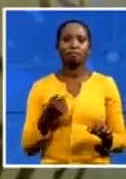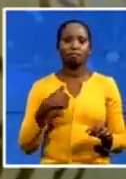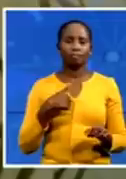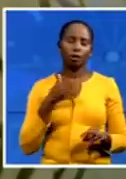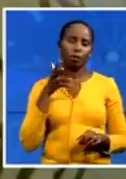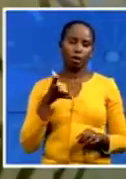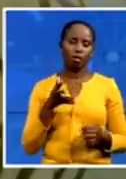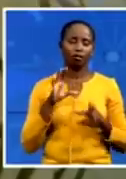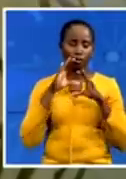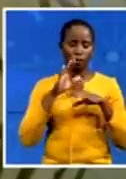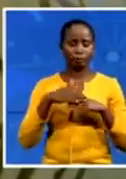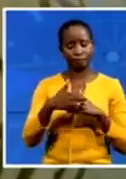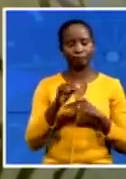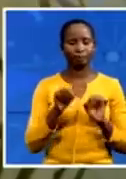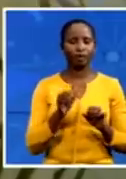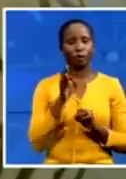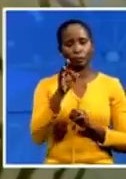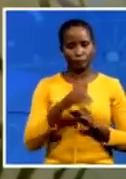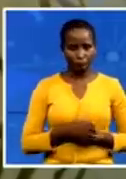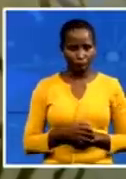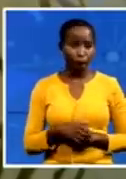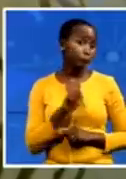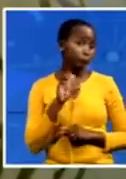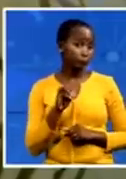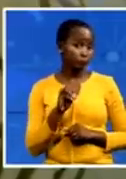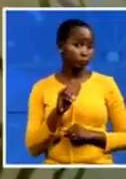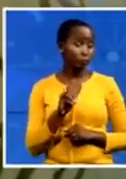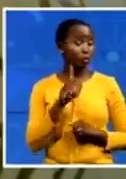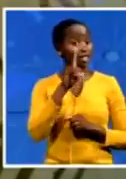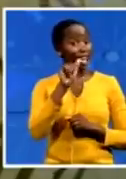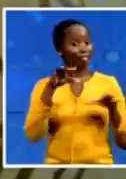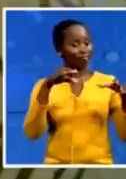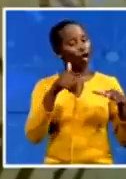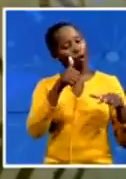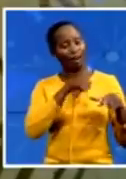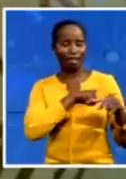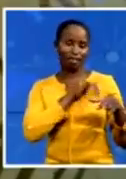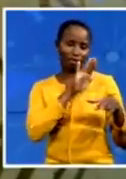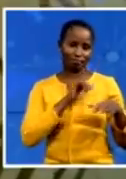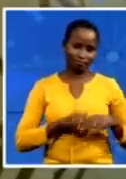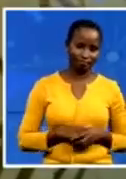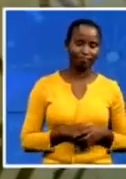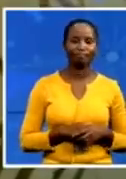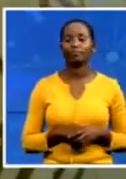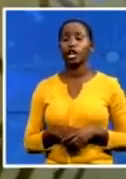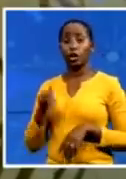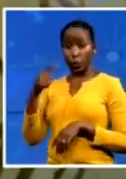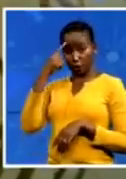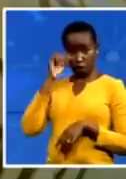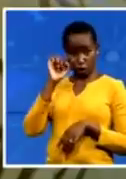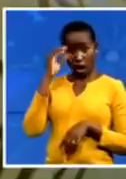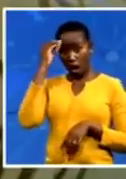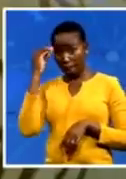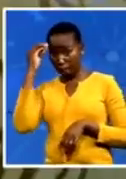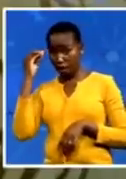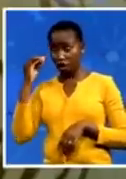So good luck to the DA. Yeah. Do you think, in your opinion, is race still a thorny issue within the DA? I